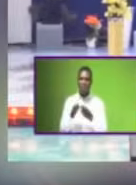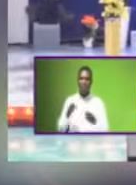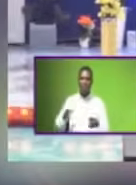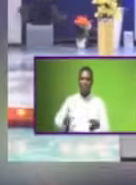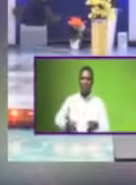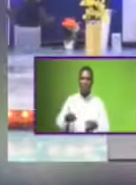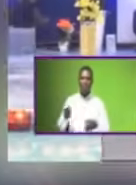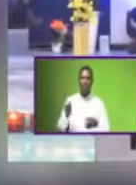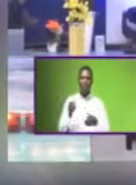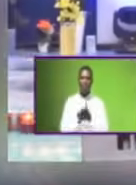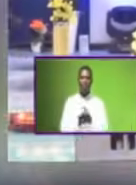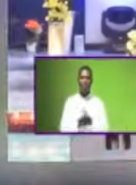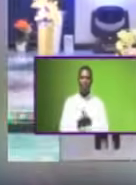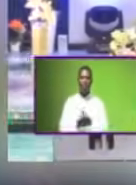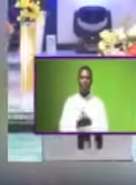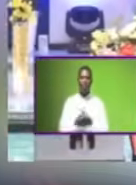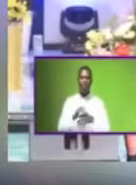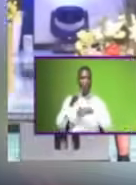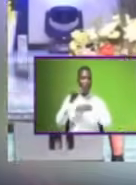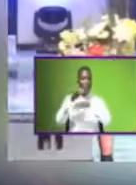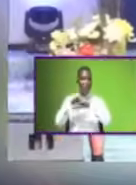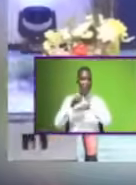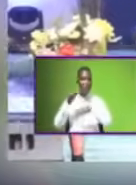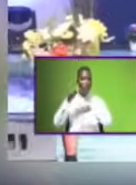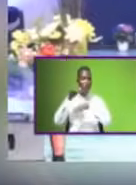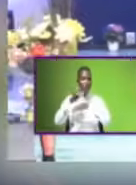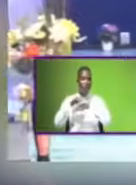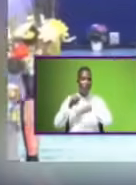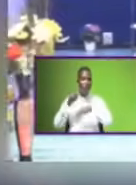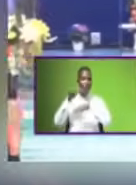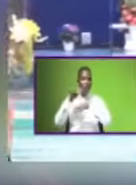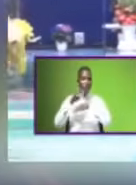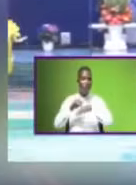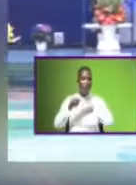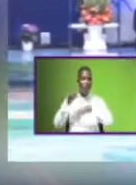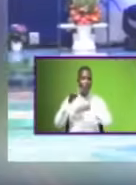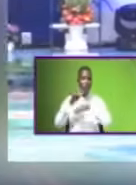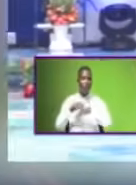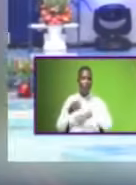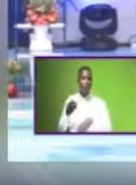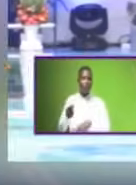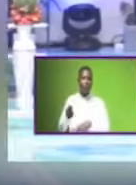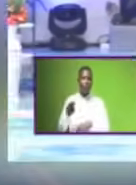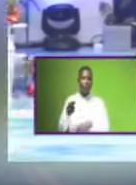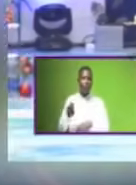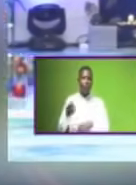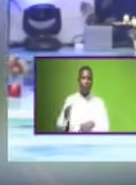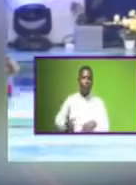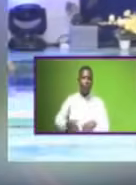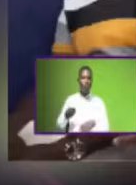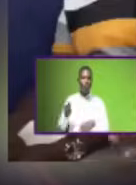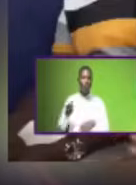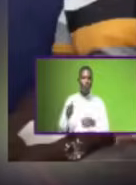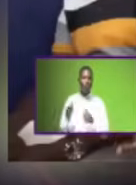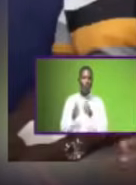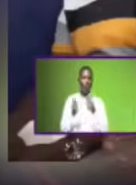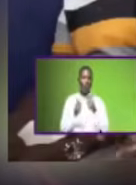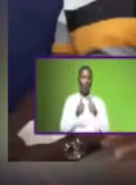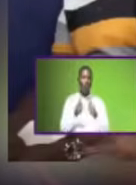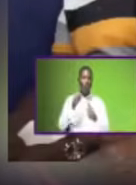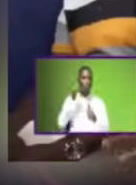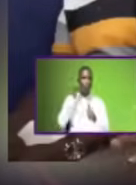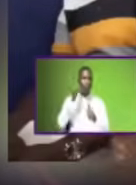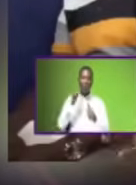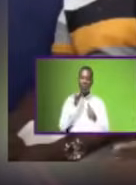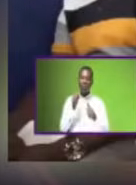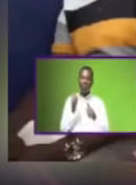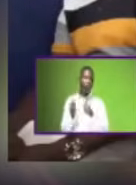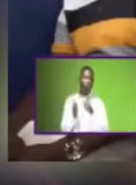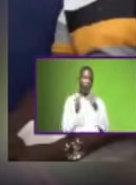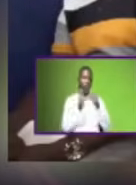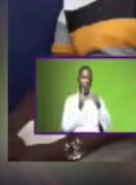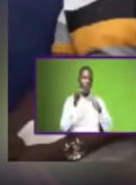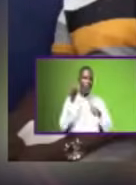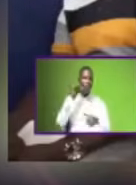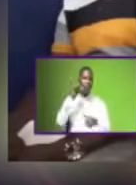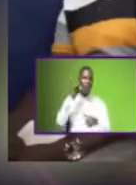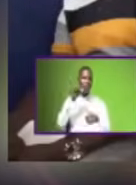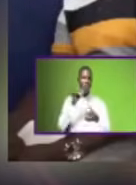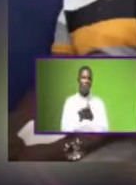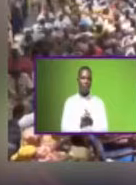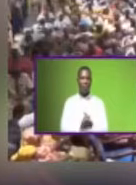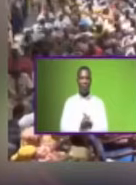called the dog and the dog did not follow it anymore. So the dog